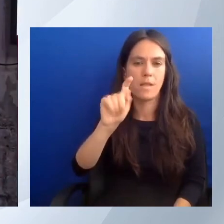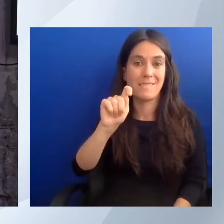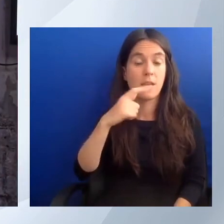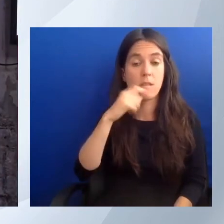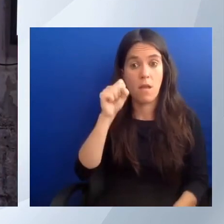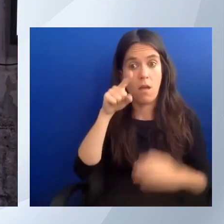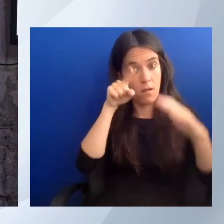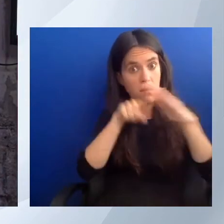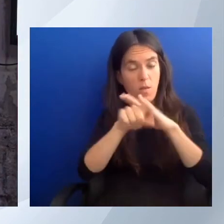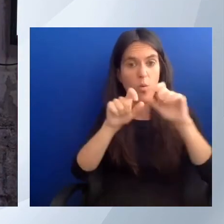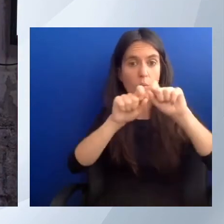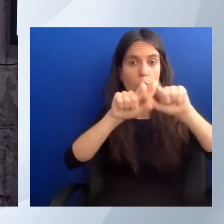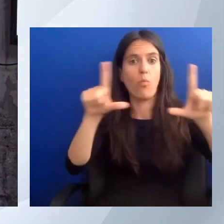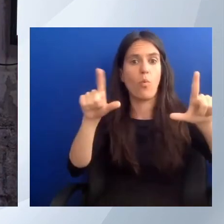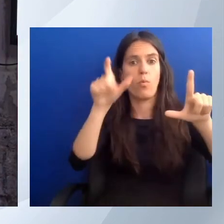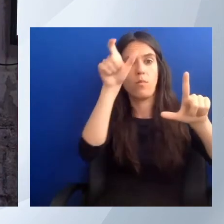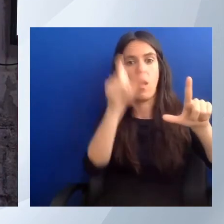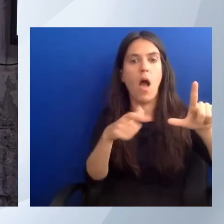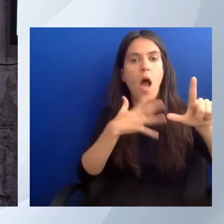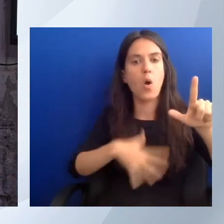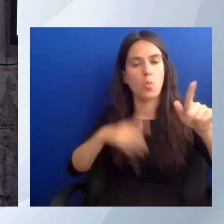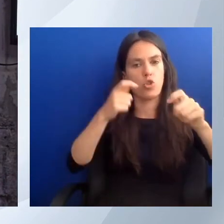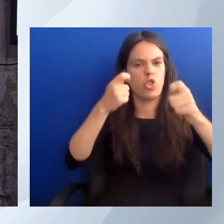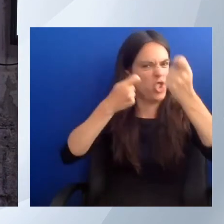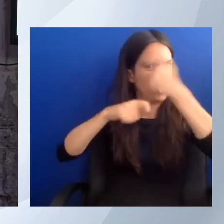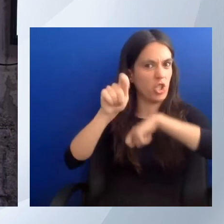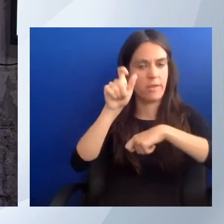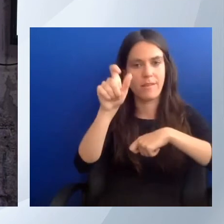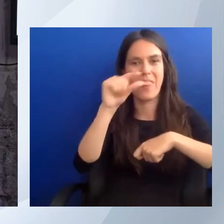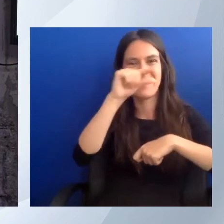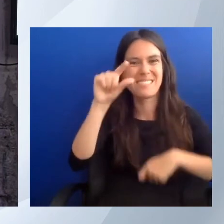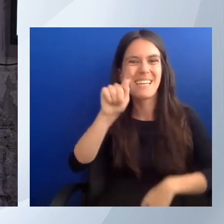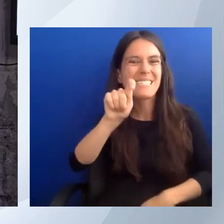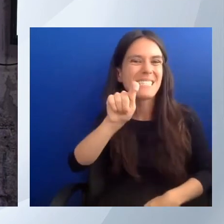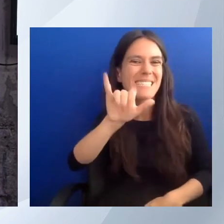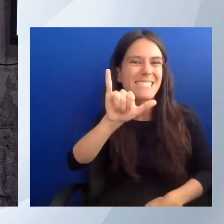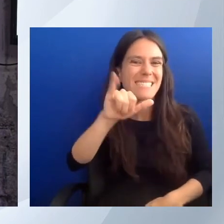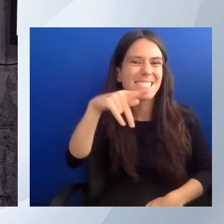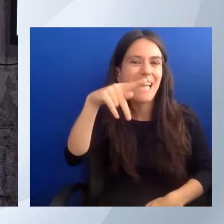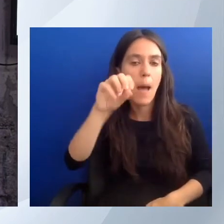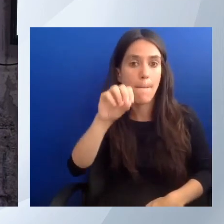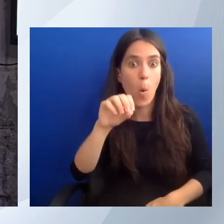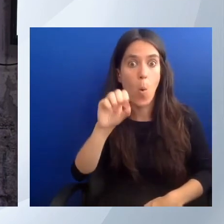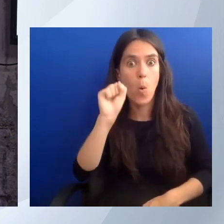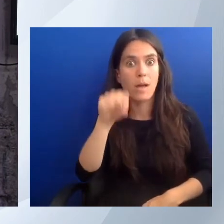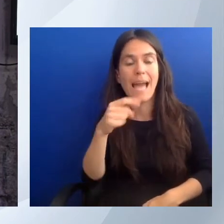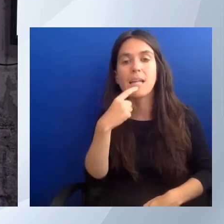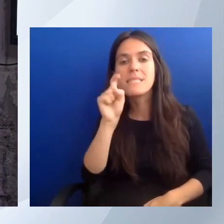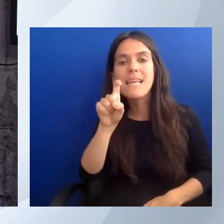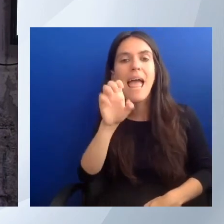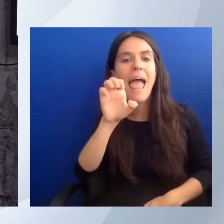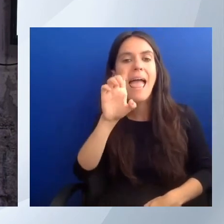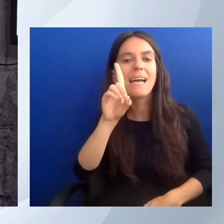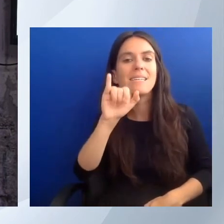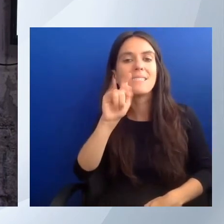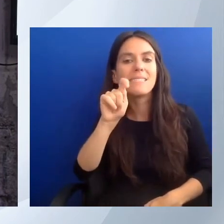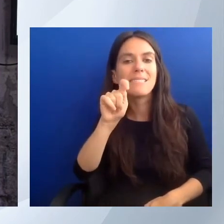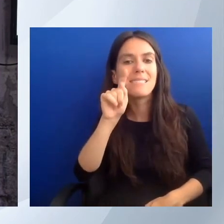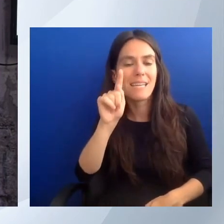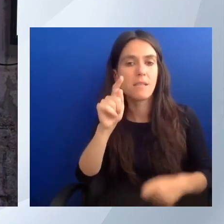you can say, hey, I want to change this page, or I see a typo. You have this tiny button saying edit. What it will do is it will do